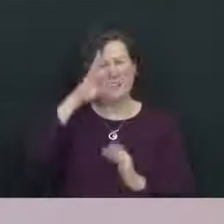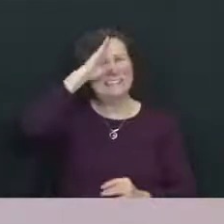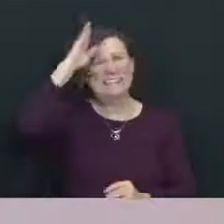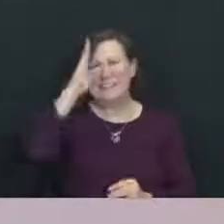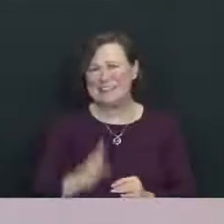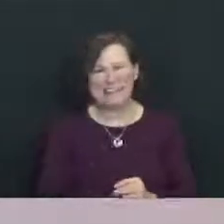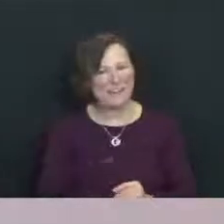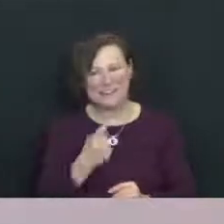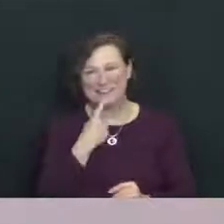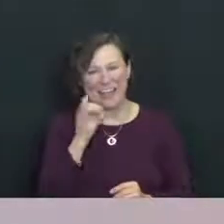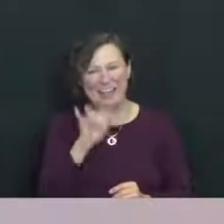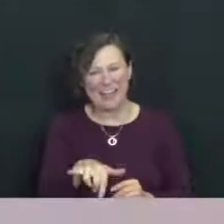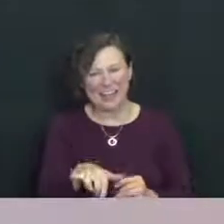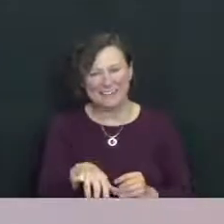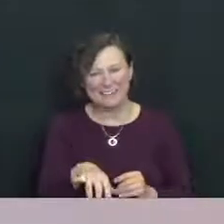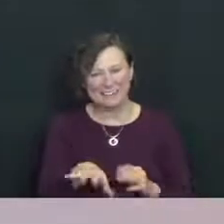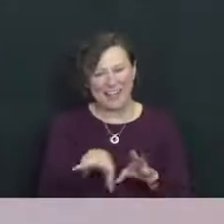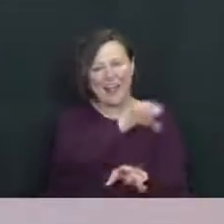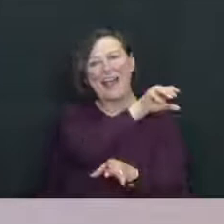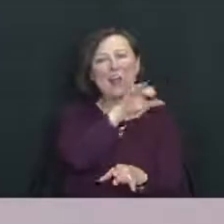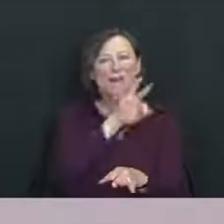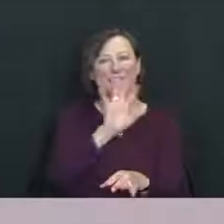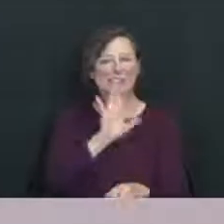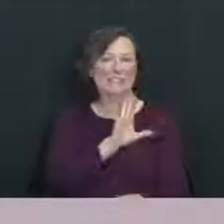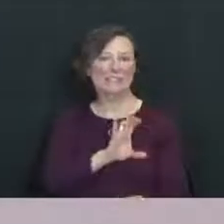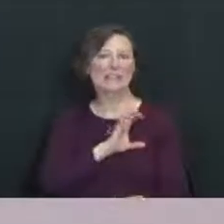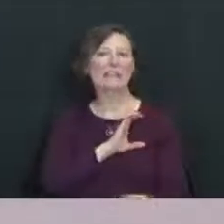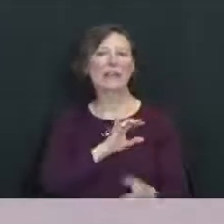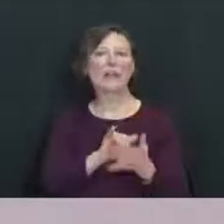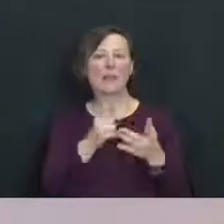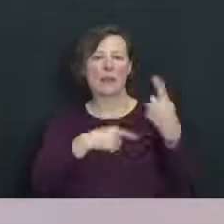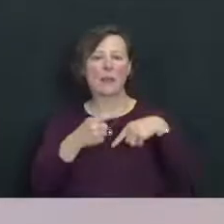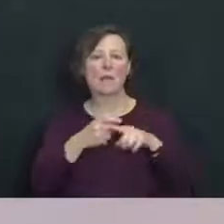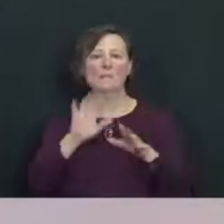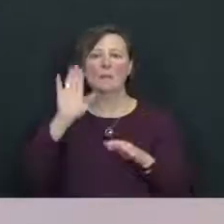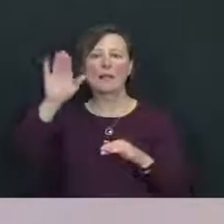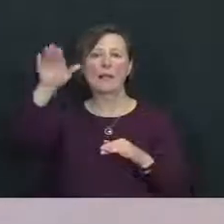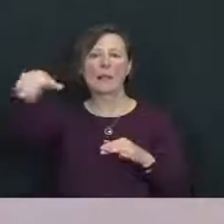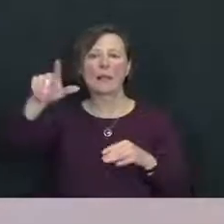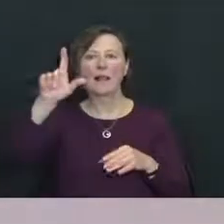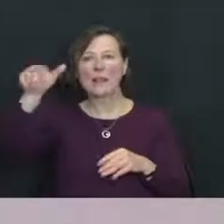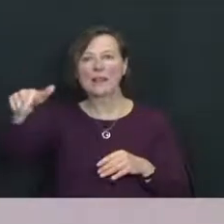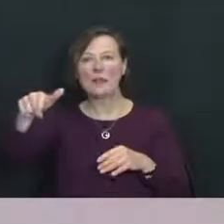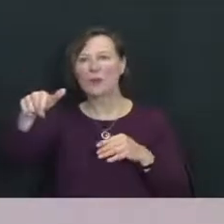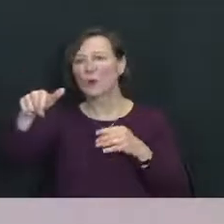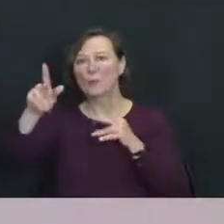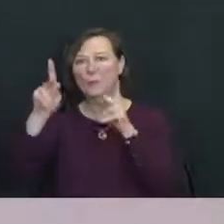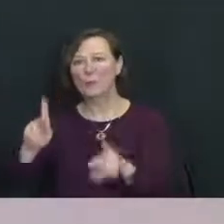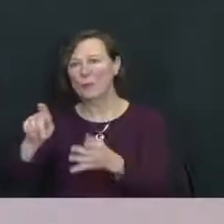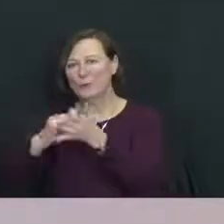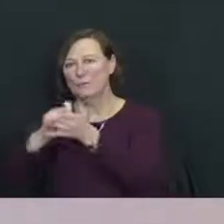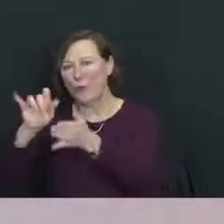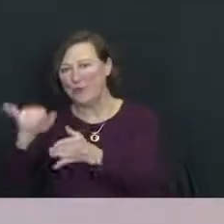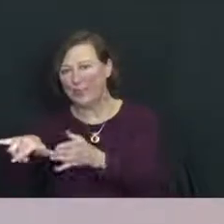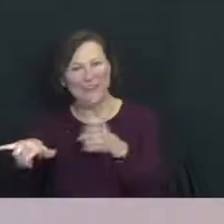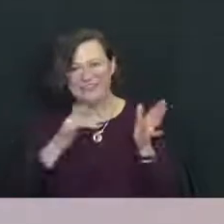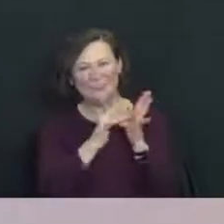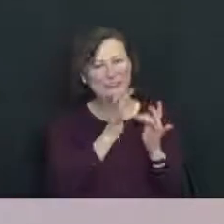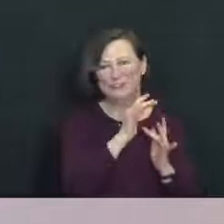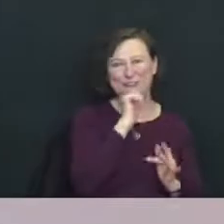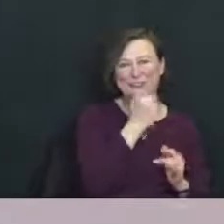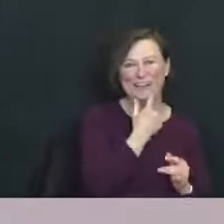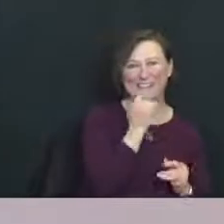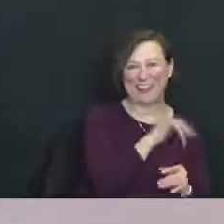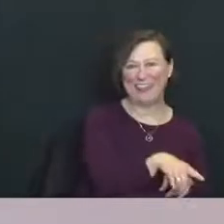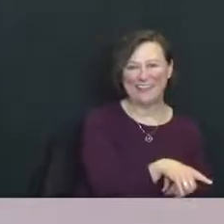a thing. It's out of character for him. It comes from a later source. Wash that one away. Jesus didn't say it.